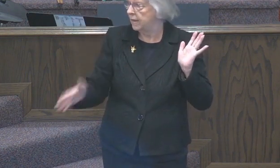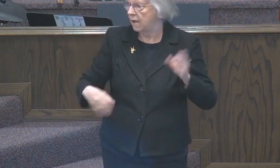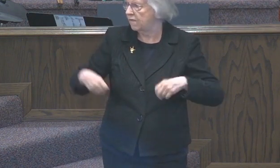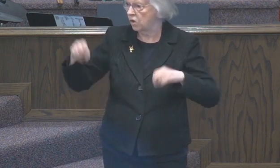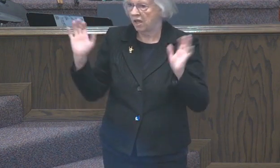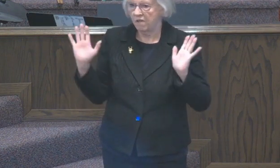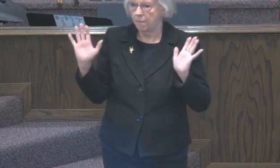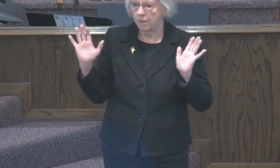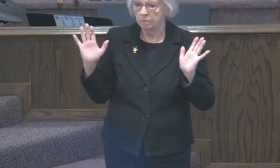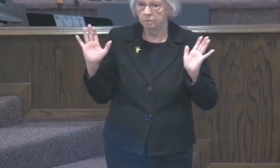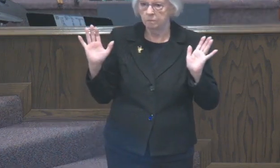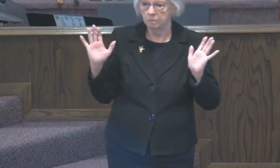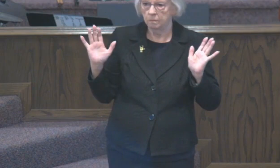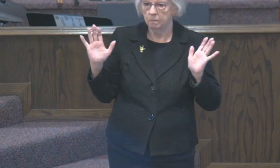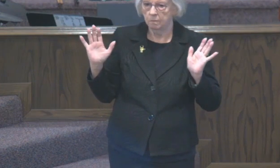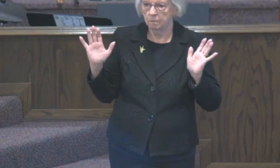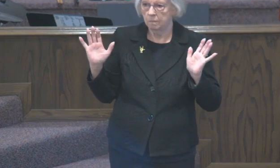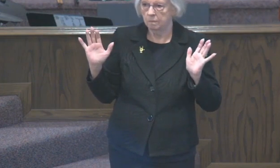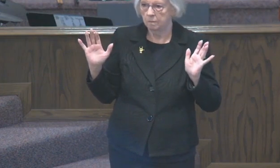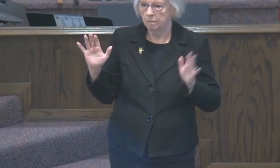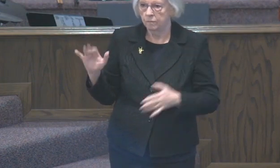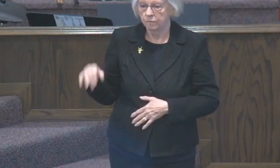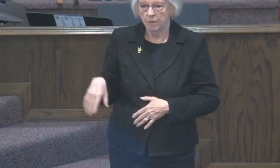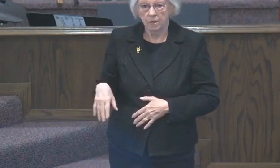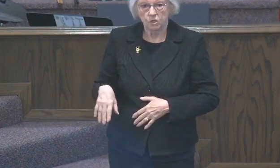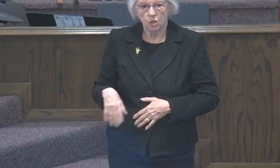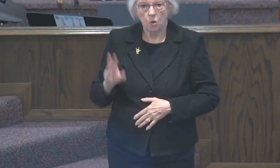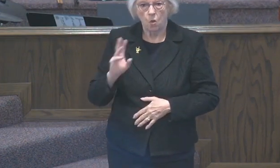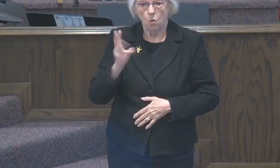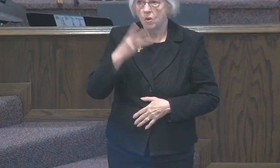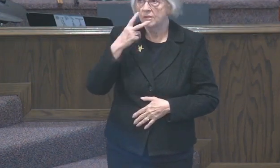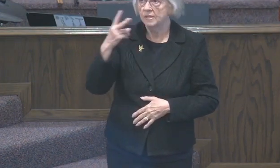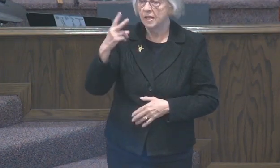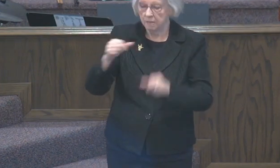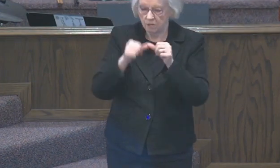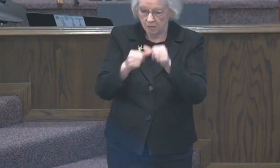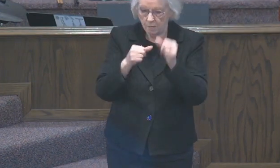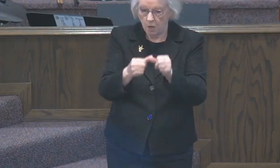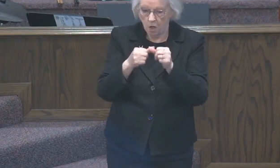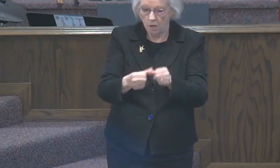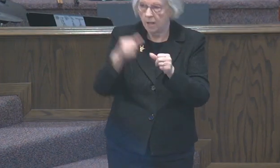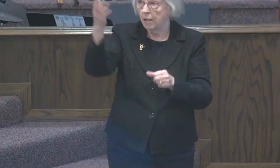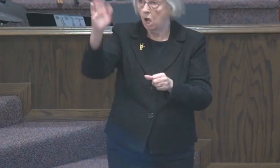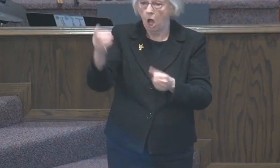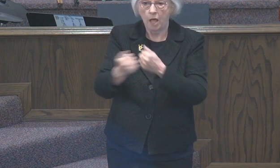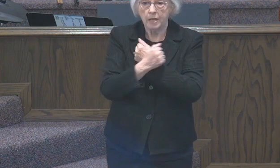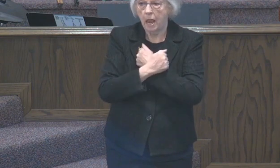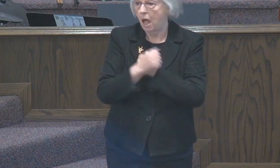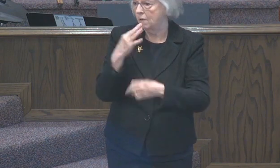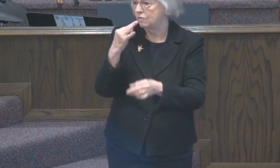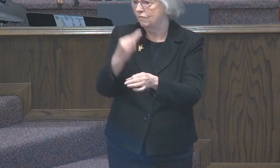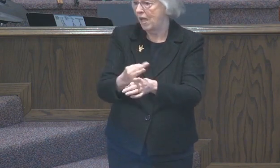and who is brave enough to say, I am, if any of you lacks wisdom, let him